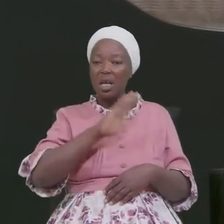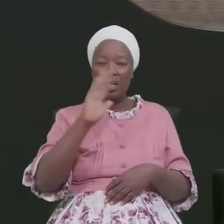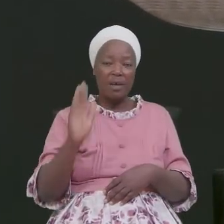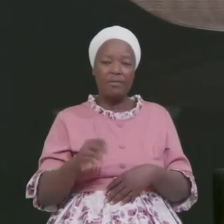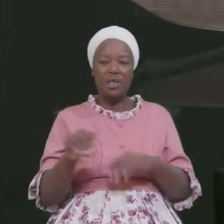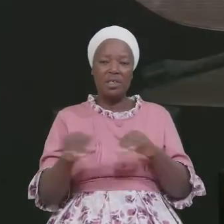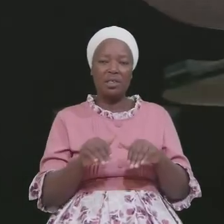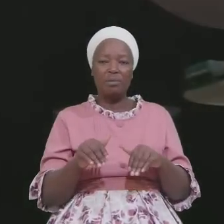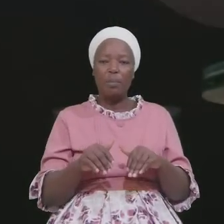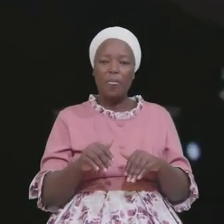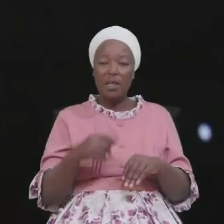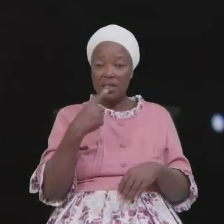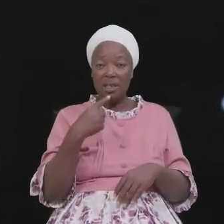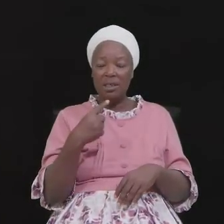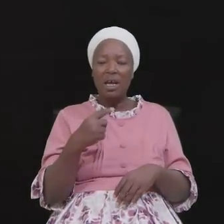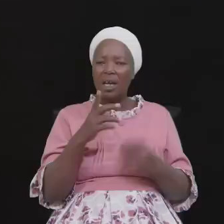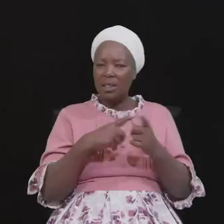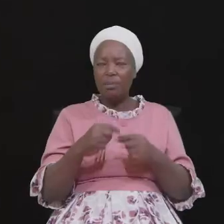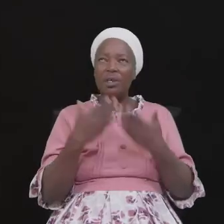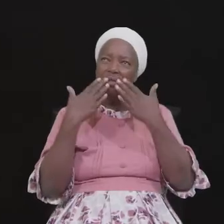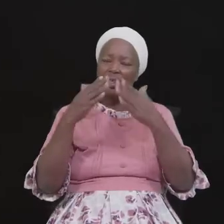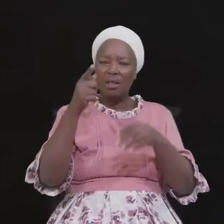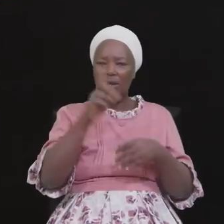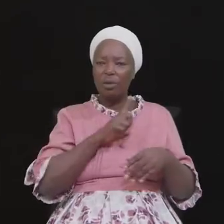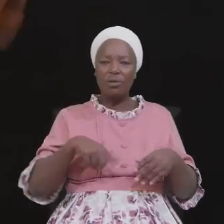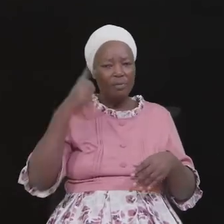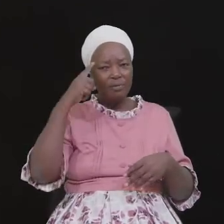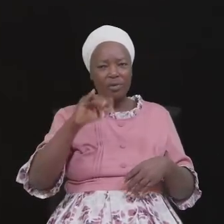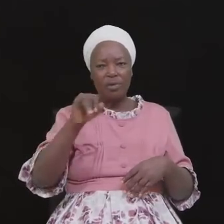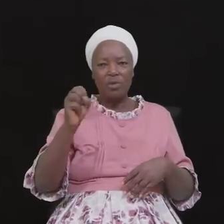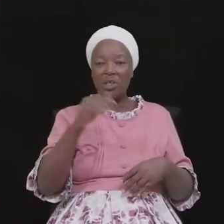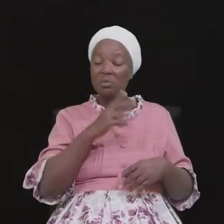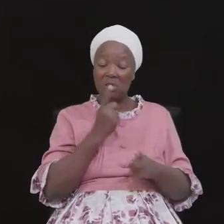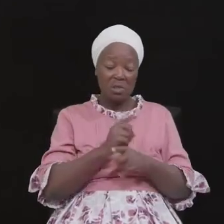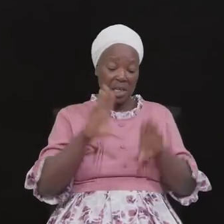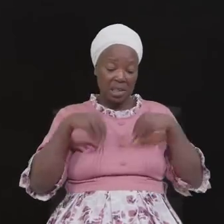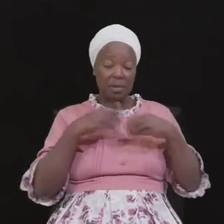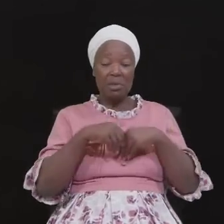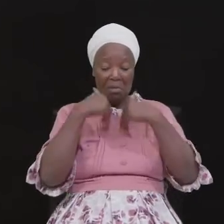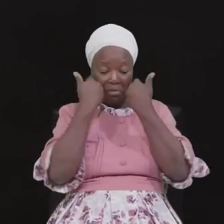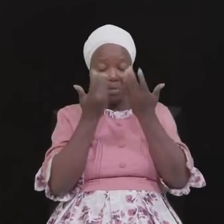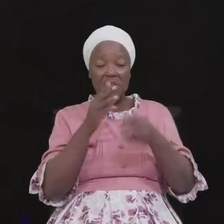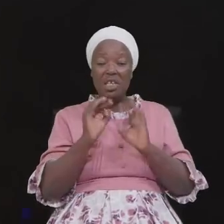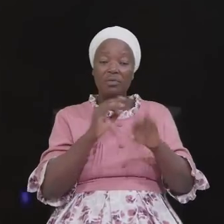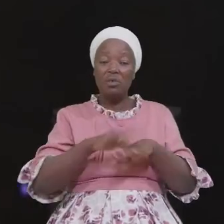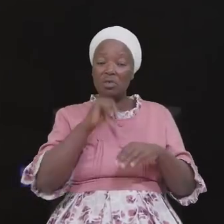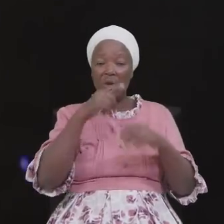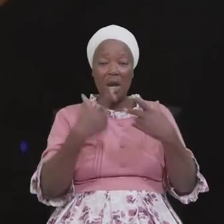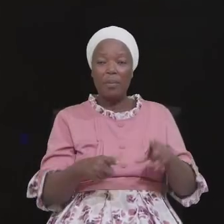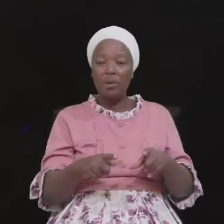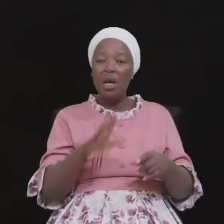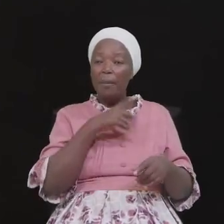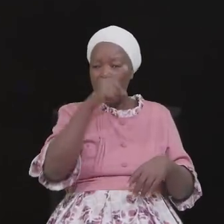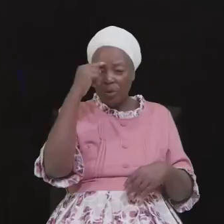God for Joshua, he'll bear the reproach if it does not happen, because that's what